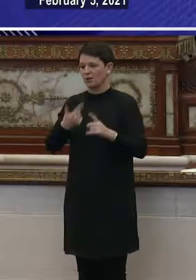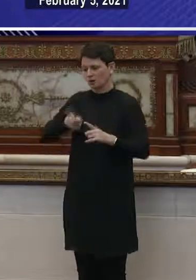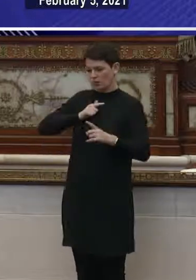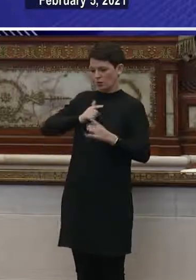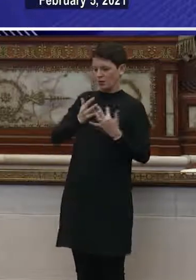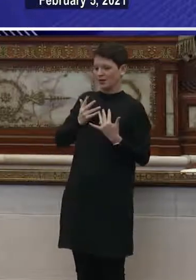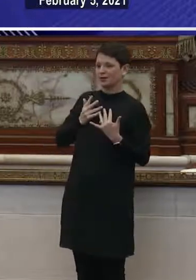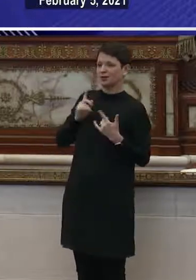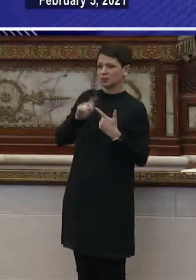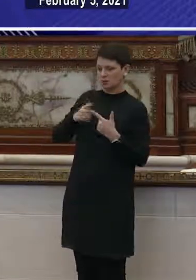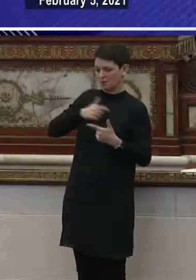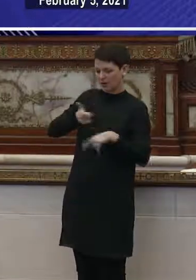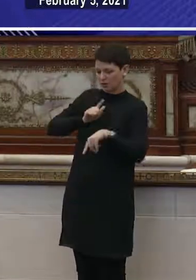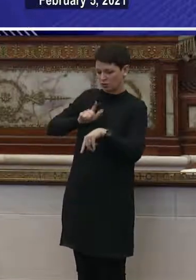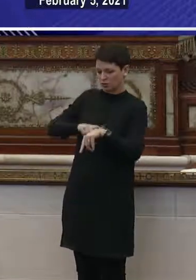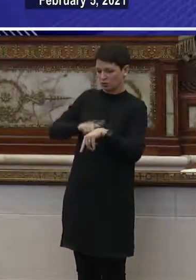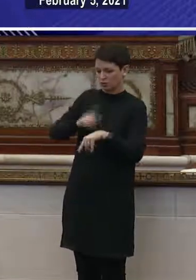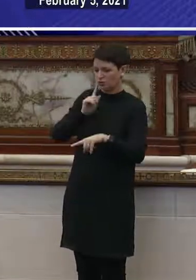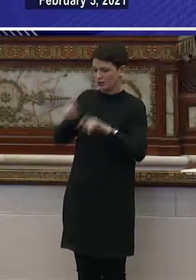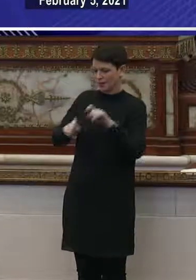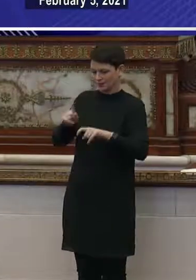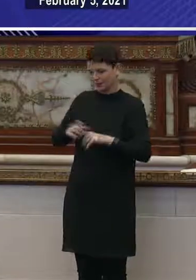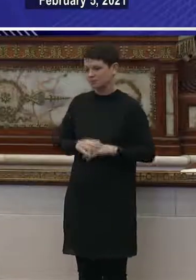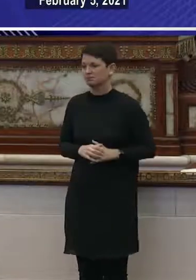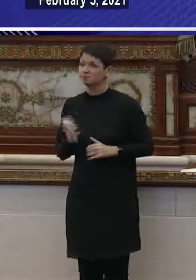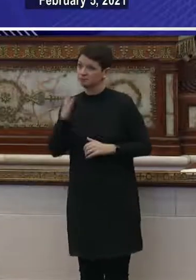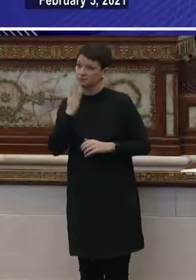wait for my turn. Thank you.